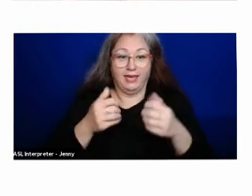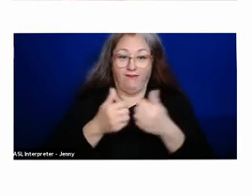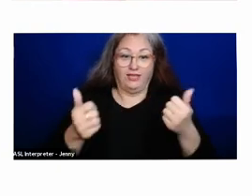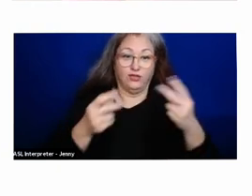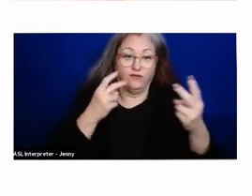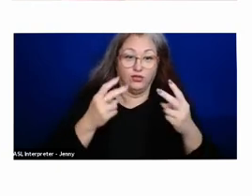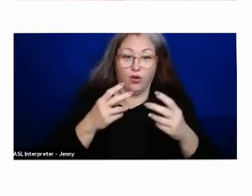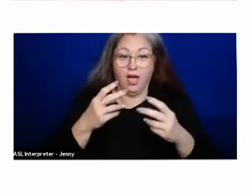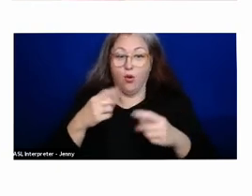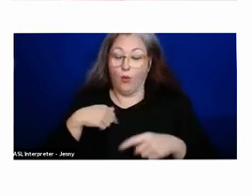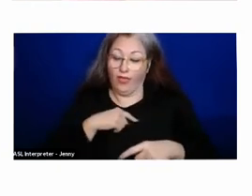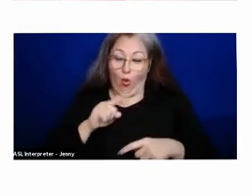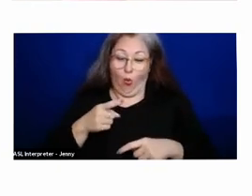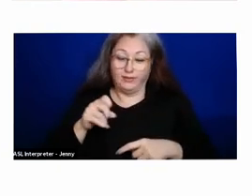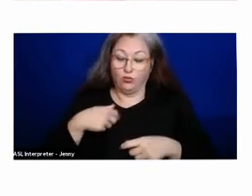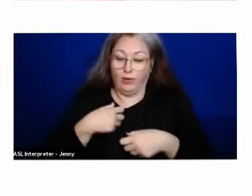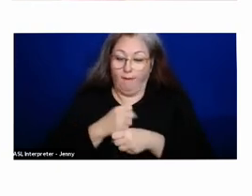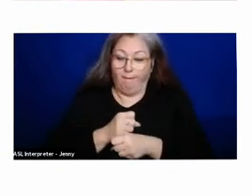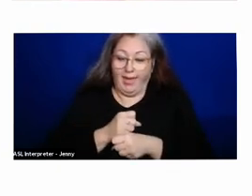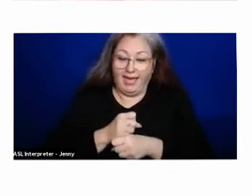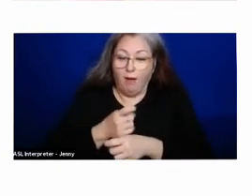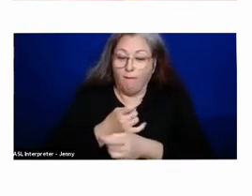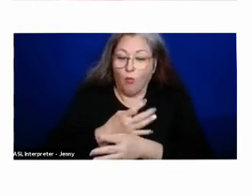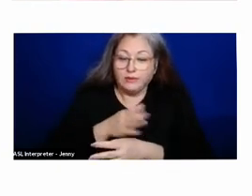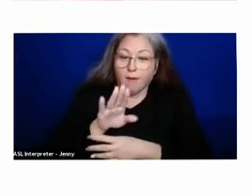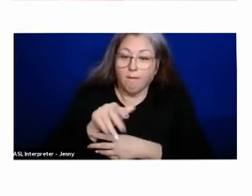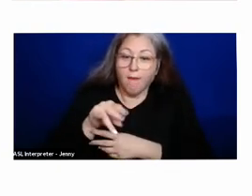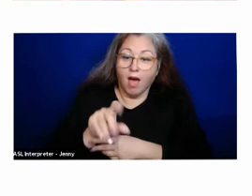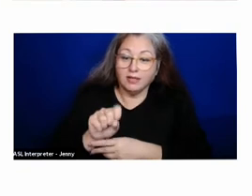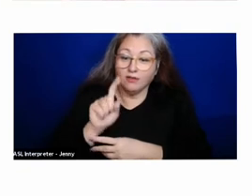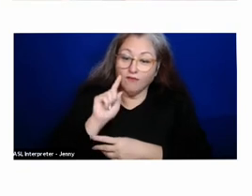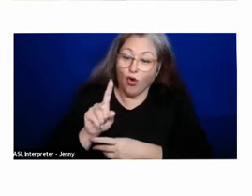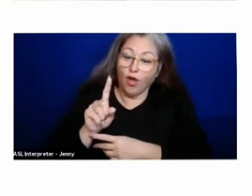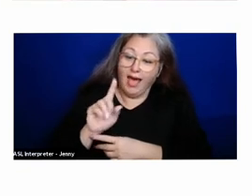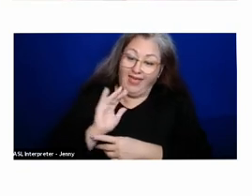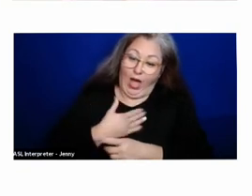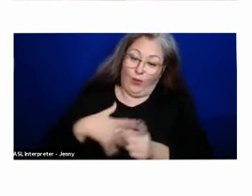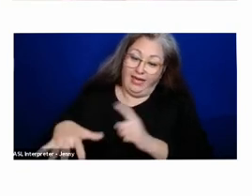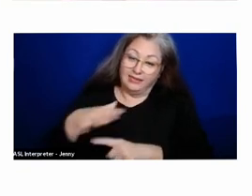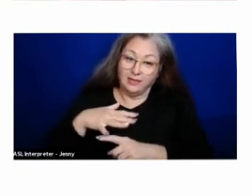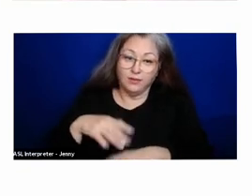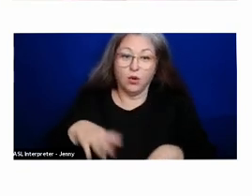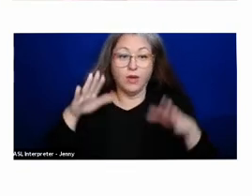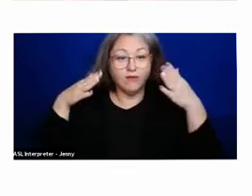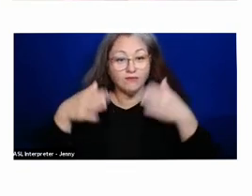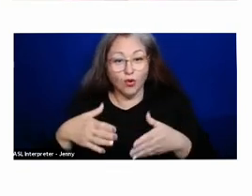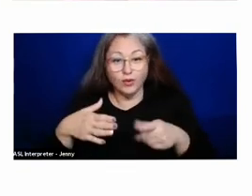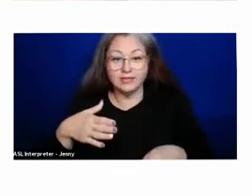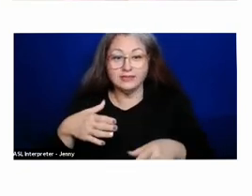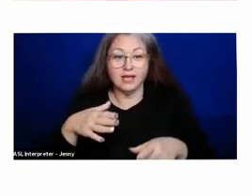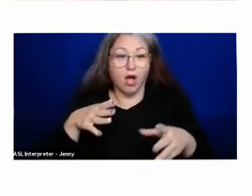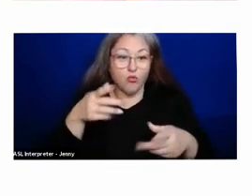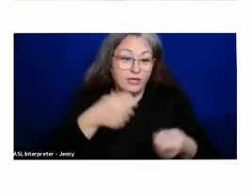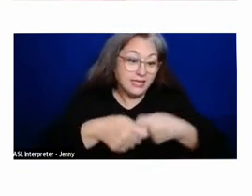are the only species that creates byproducts that are poisonous to us and to the ecosystems that we rely on. Focusing so much on recycling seems